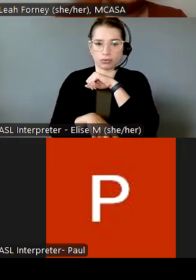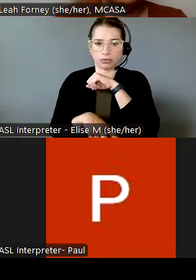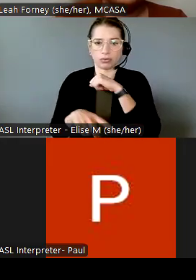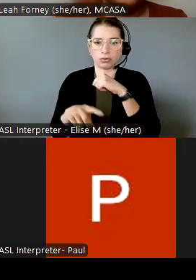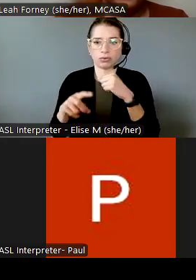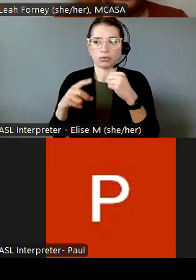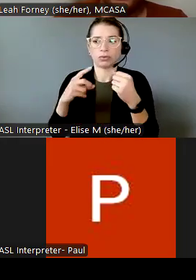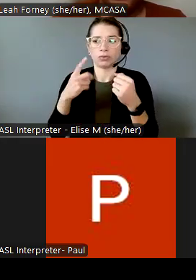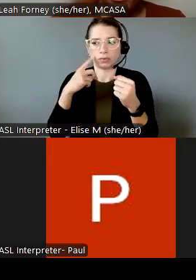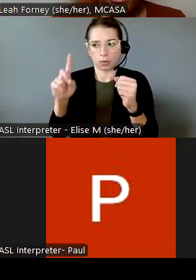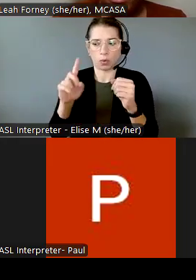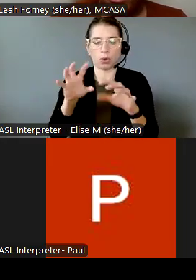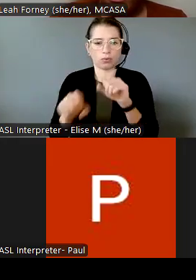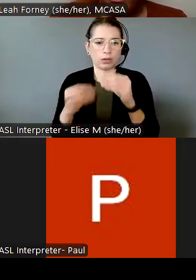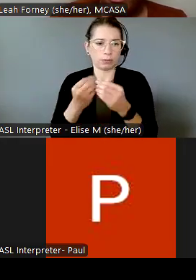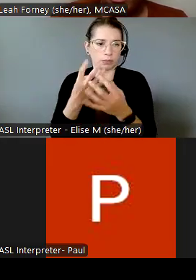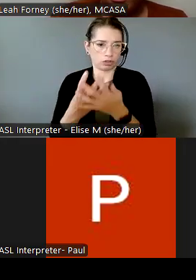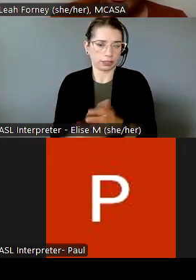prison rape.